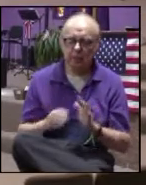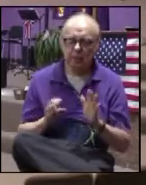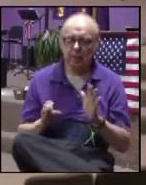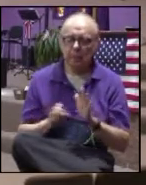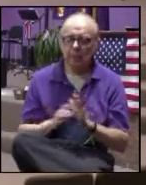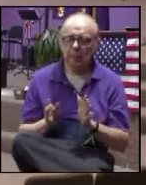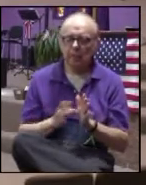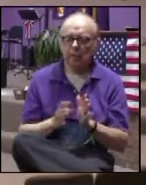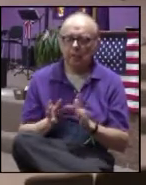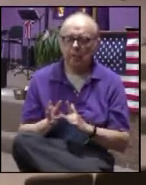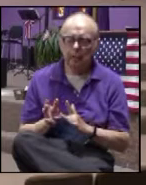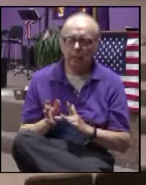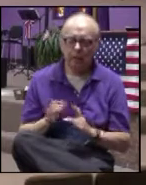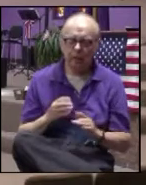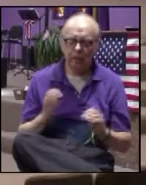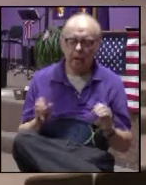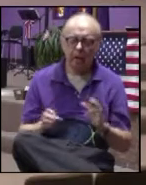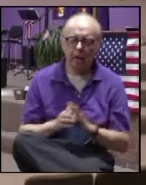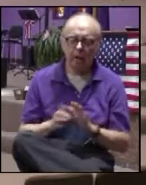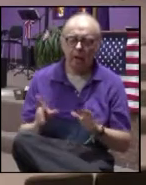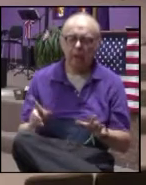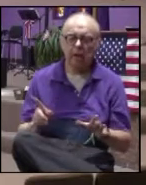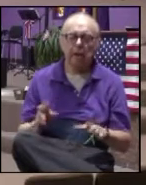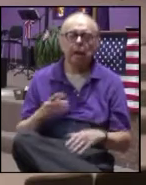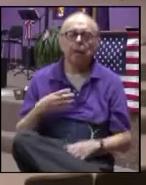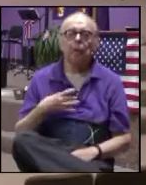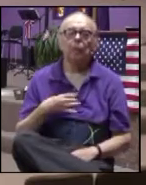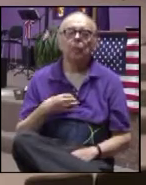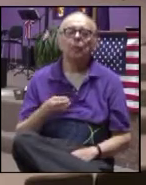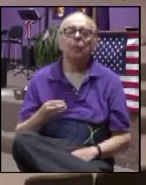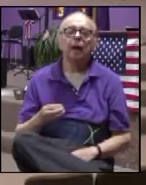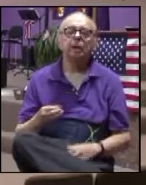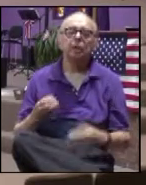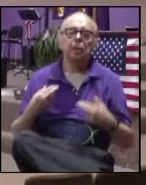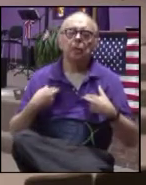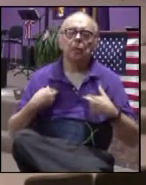Jesus, they always pictured him in a white robe